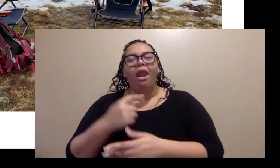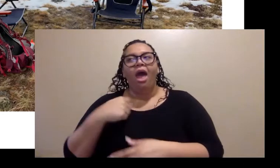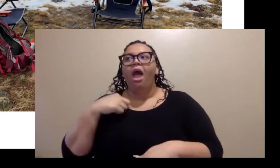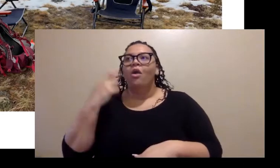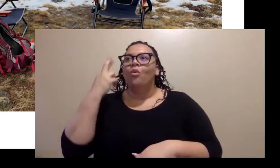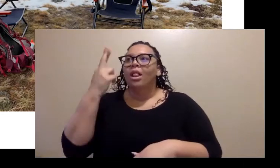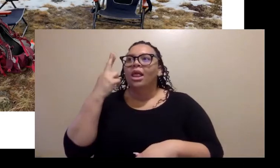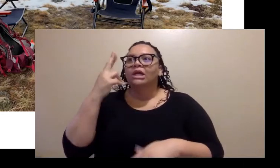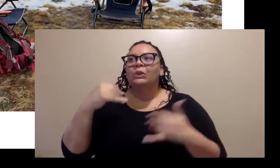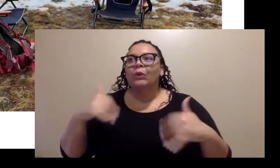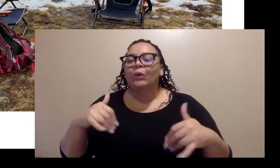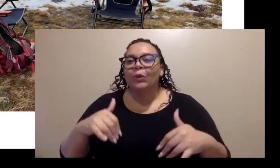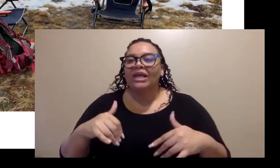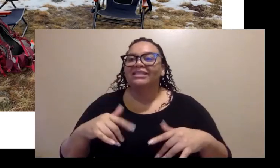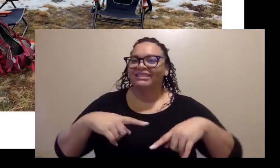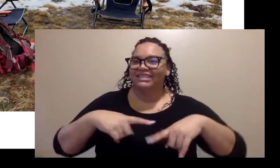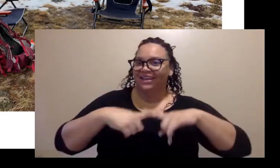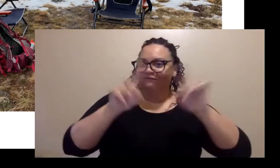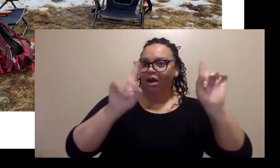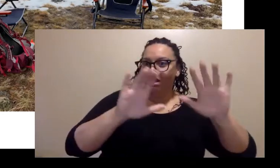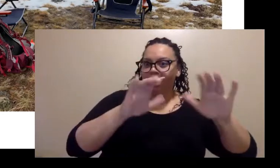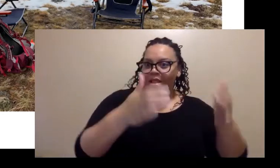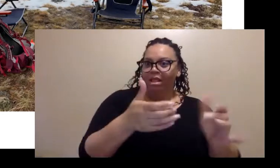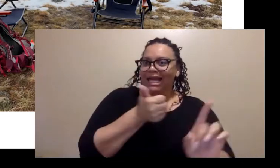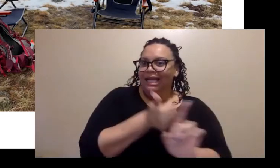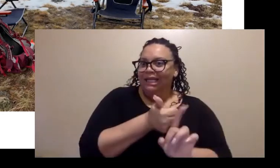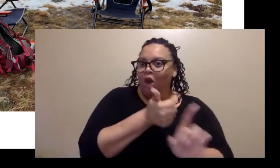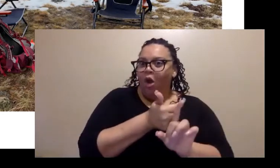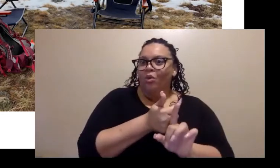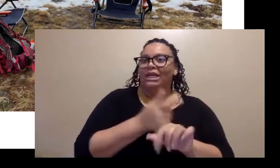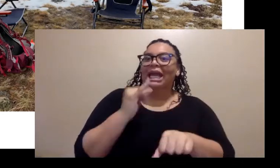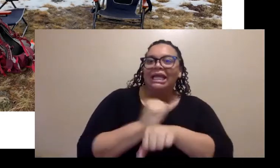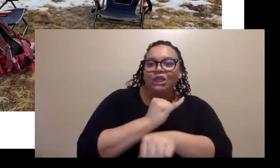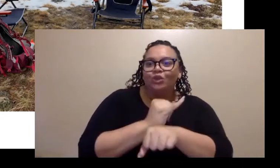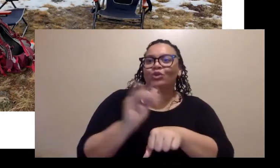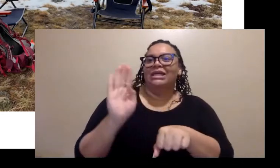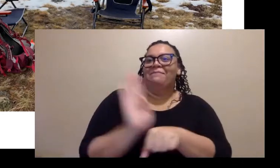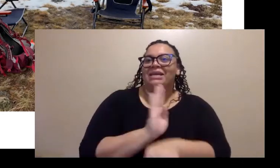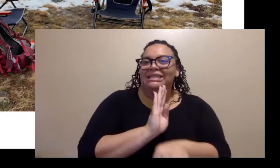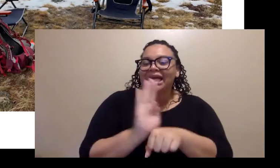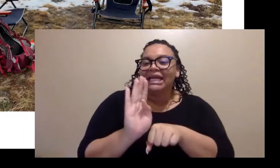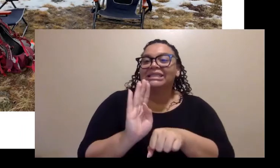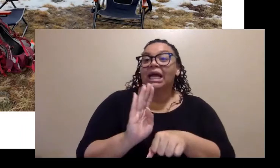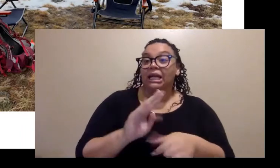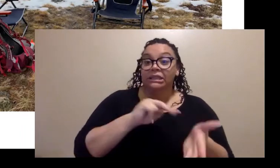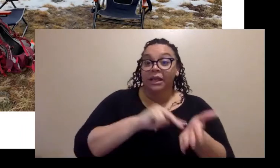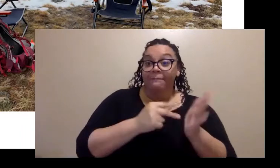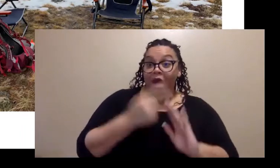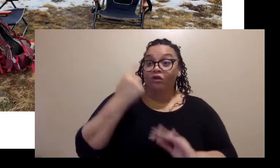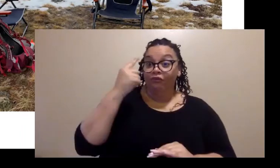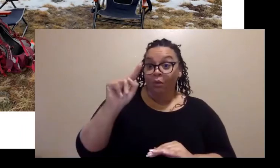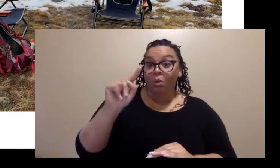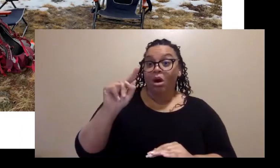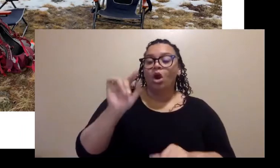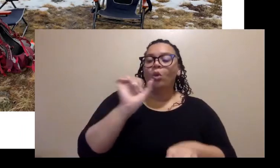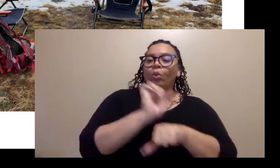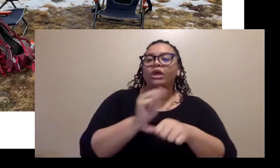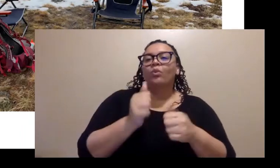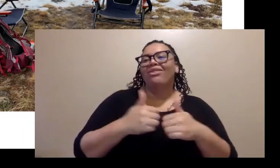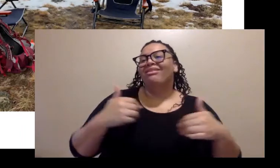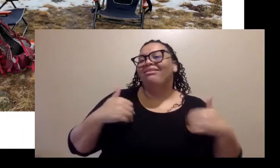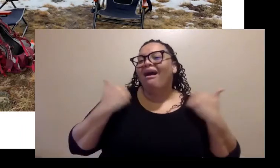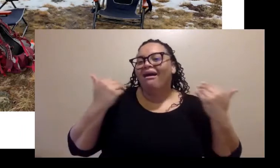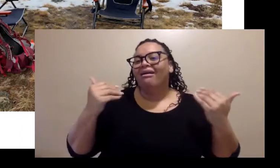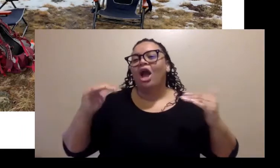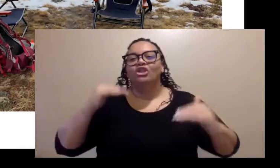sect of its own, an entire industry of its own. And it's meant for working with adolescents and young adults who